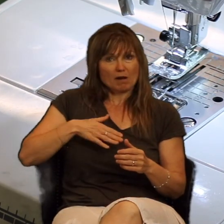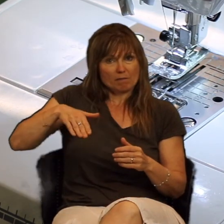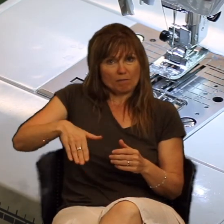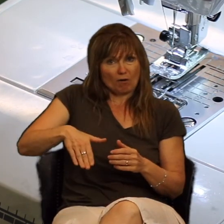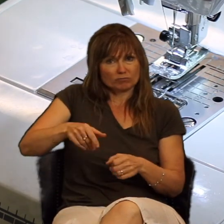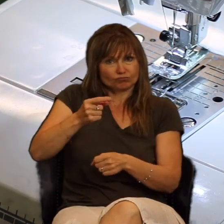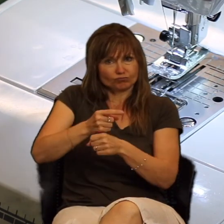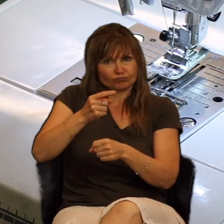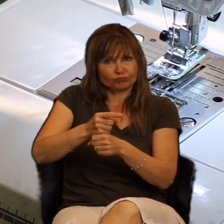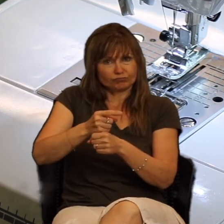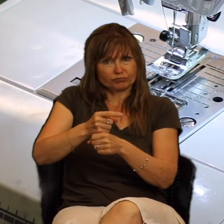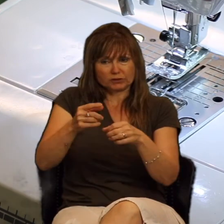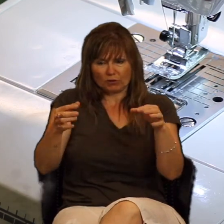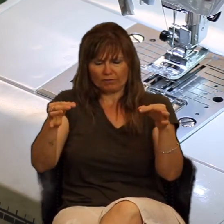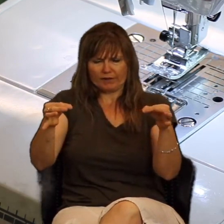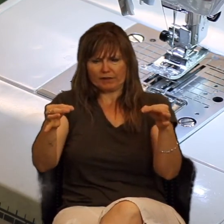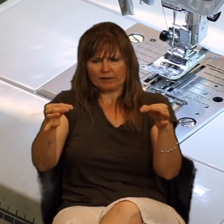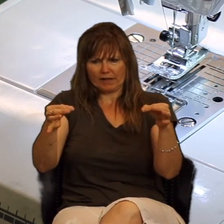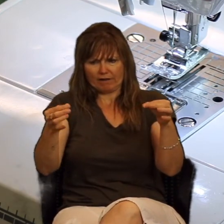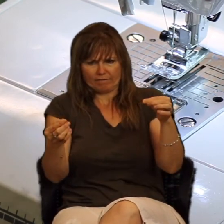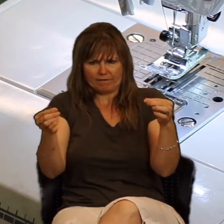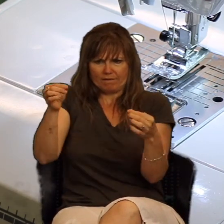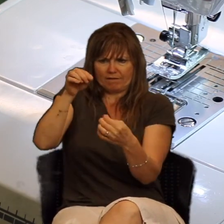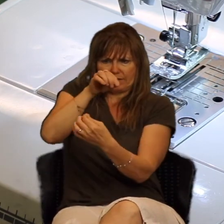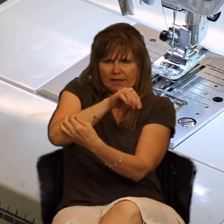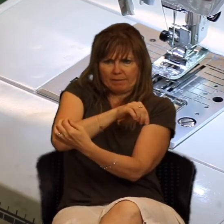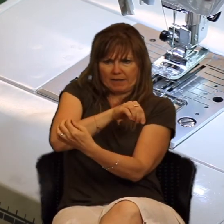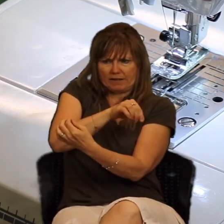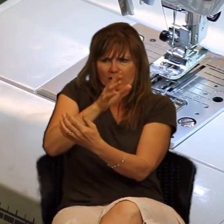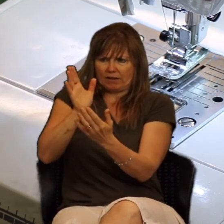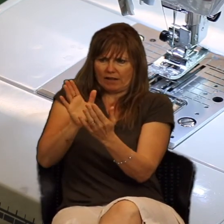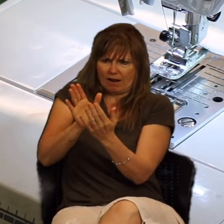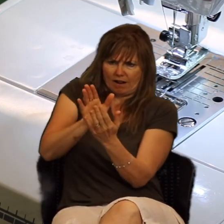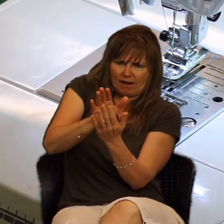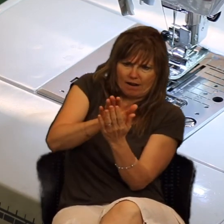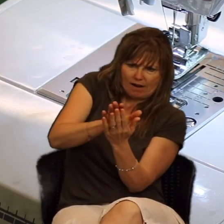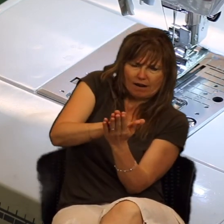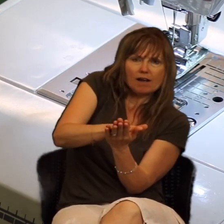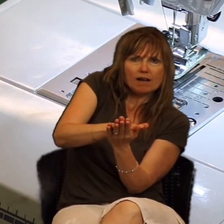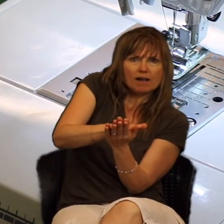over, they're going to be face to face, and just like the back side,